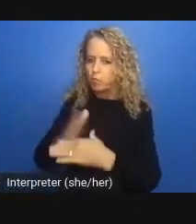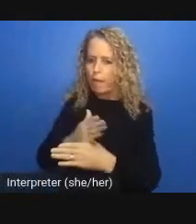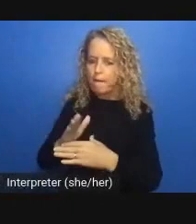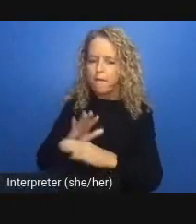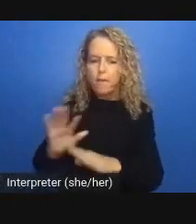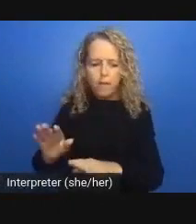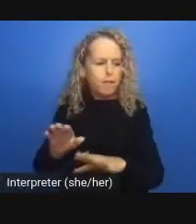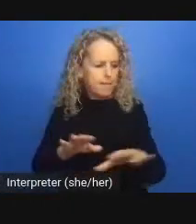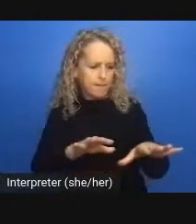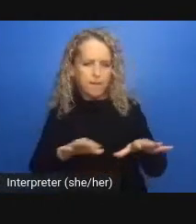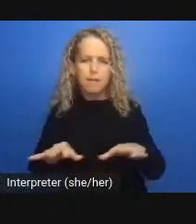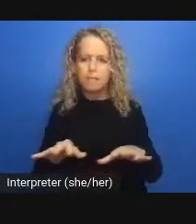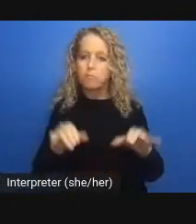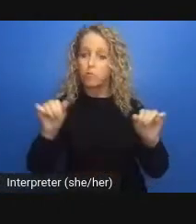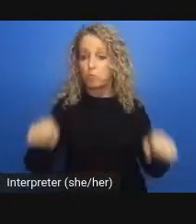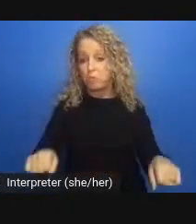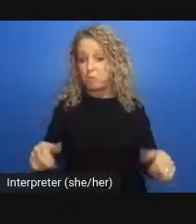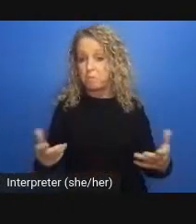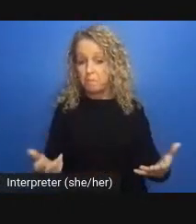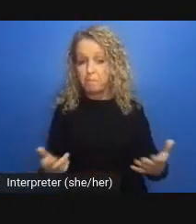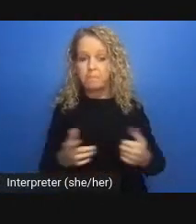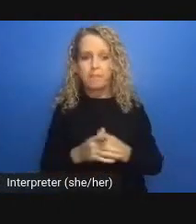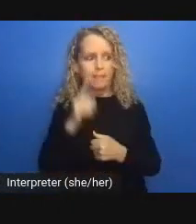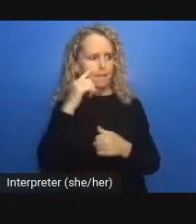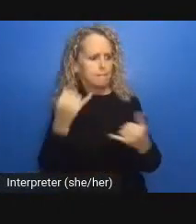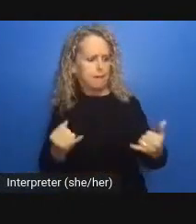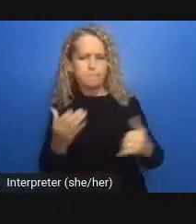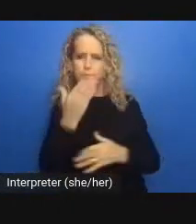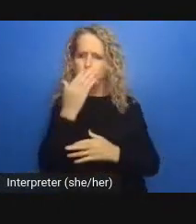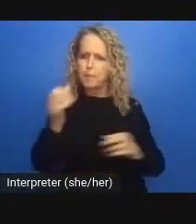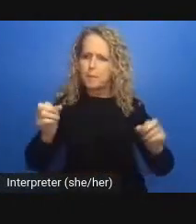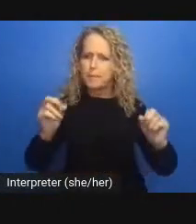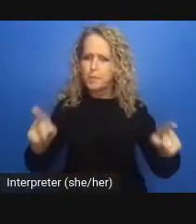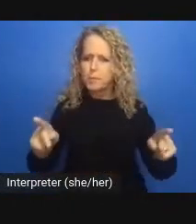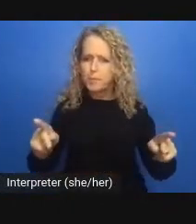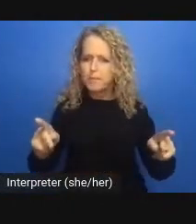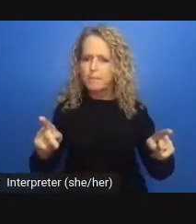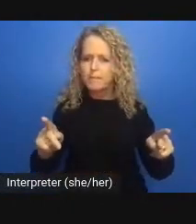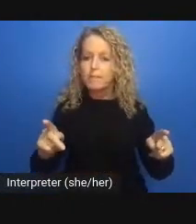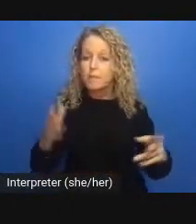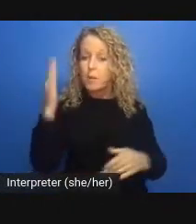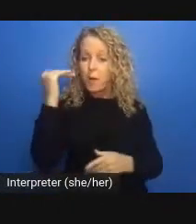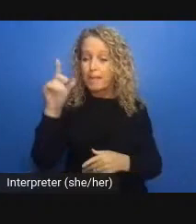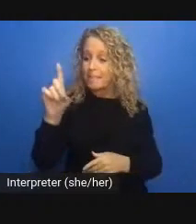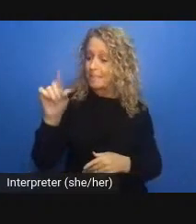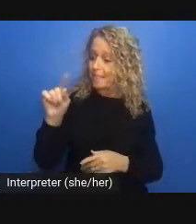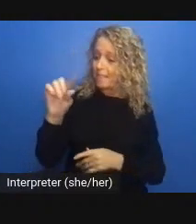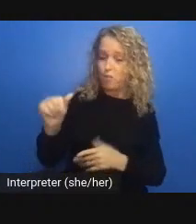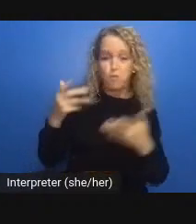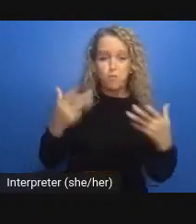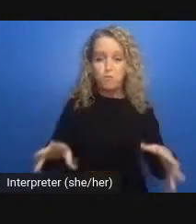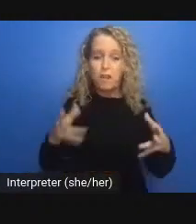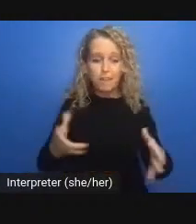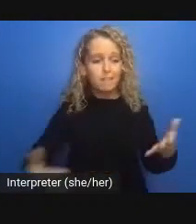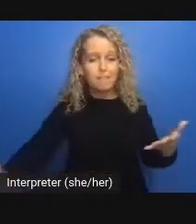opportunity here to harness the data that we're collecting for public good.